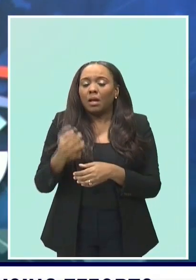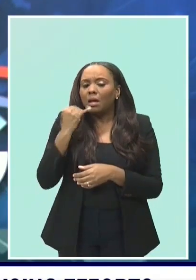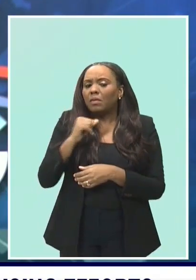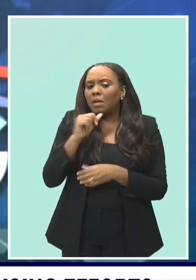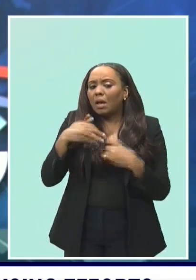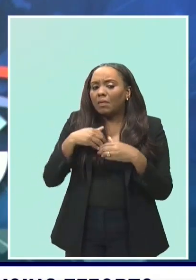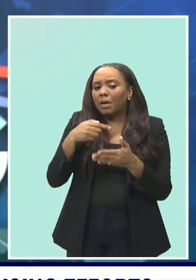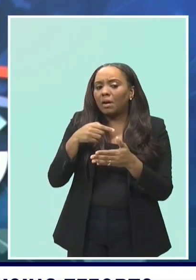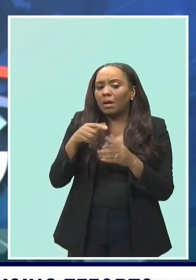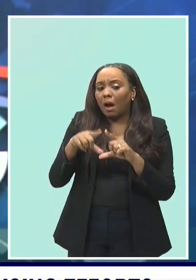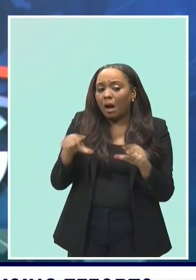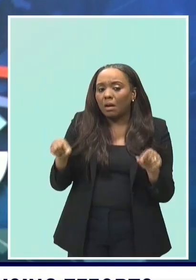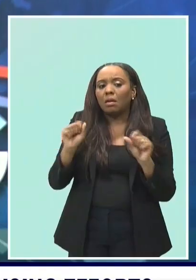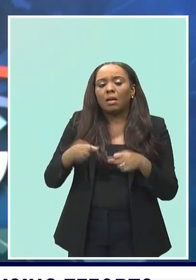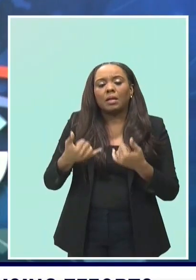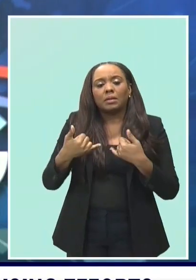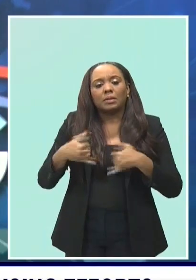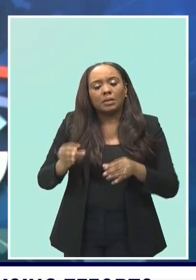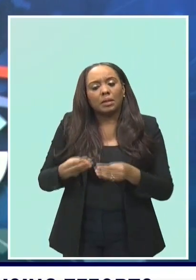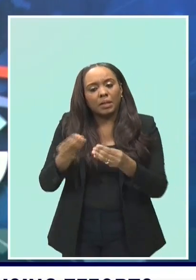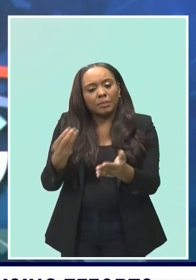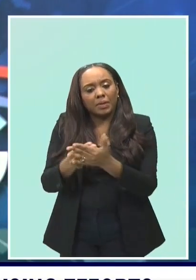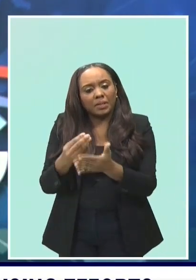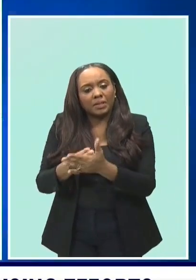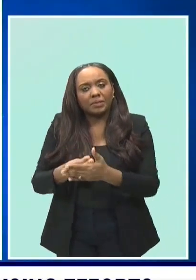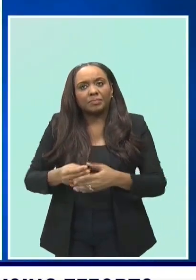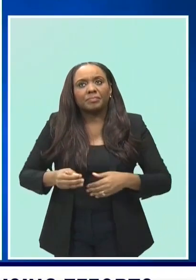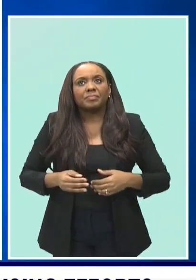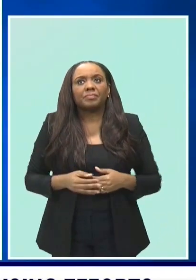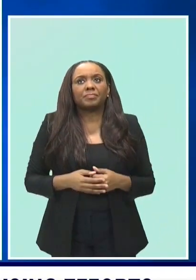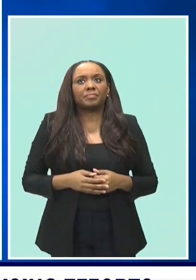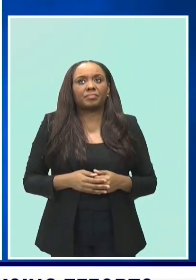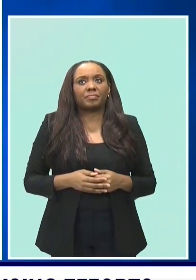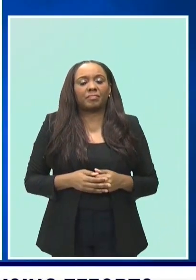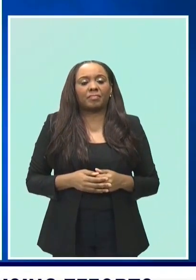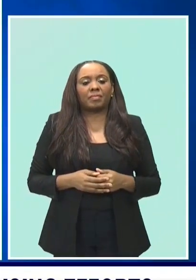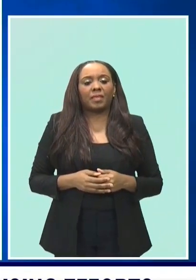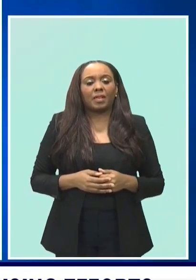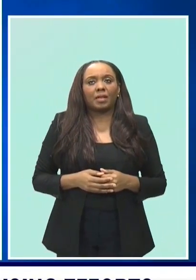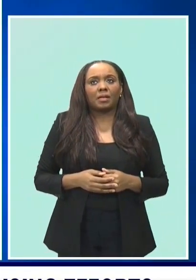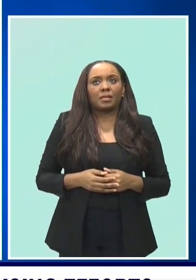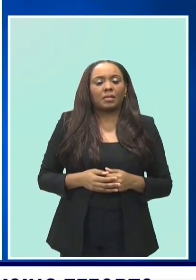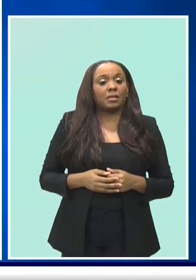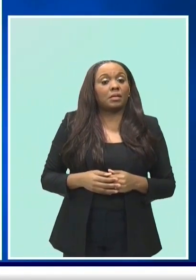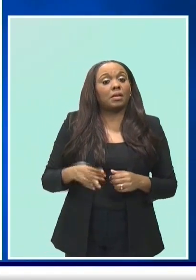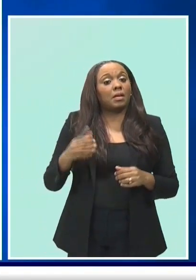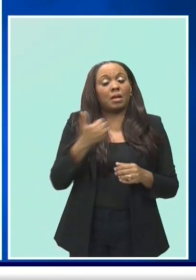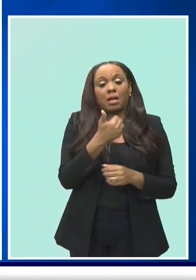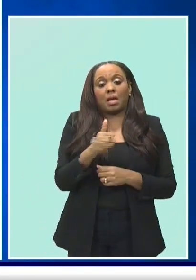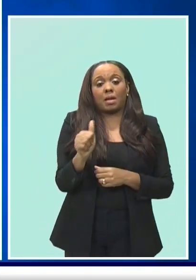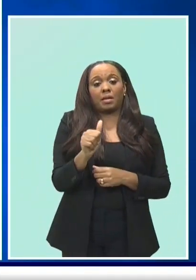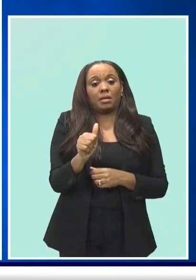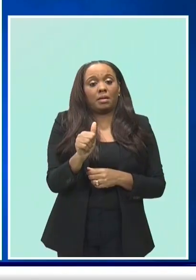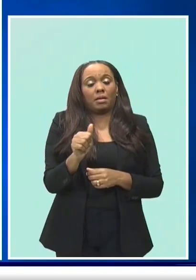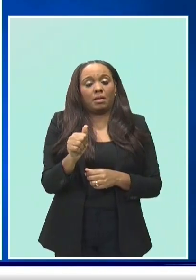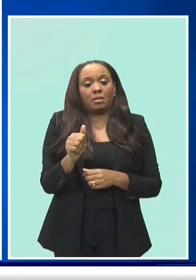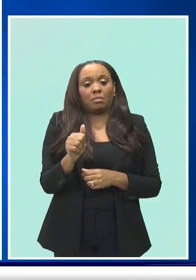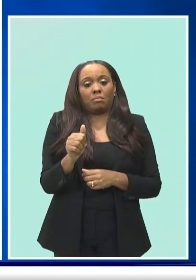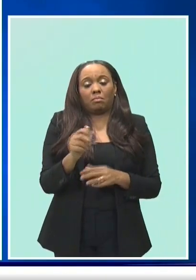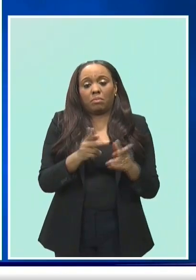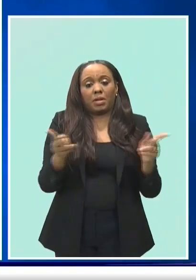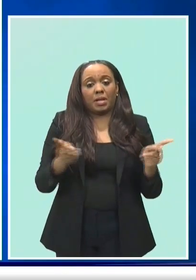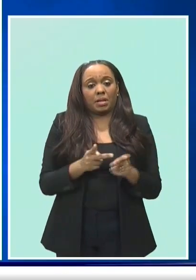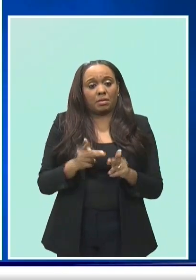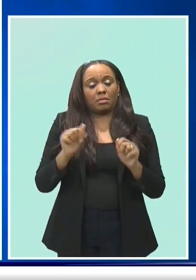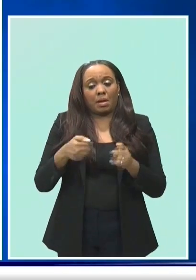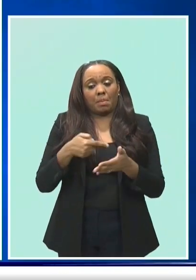holder, you can still make a donation. They can visit any Cave Shepherd card cashier office to make their donations,